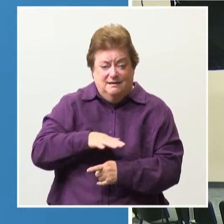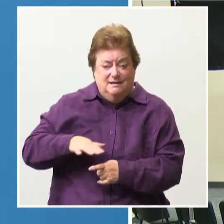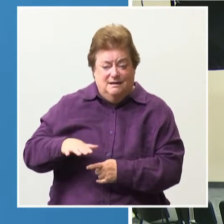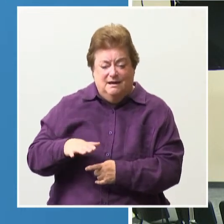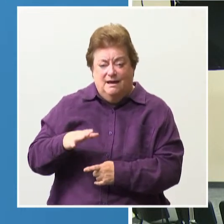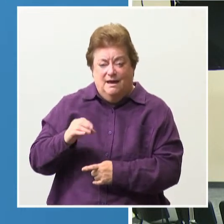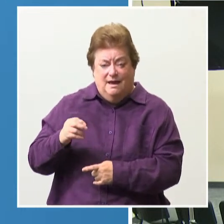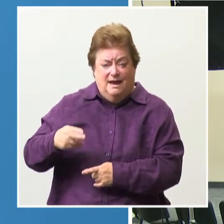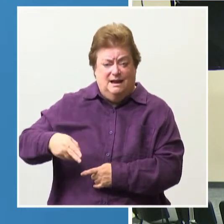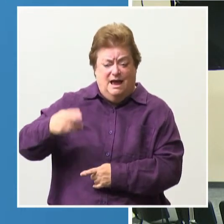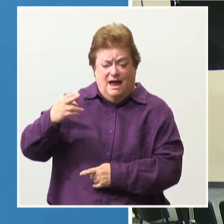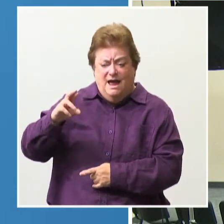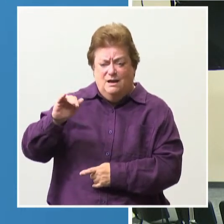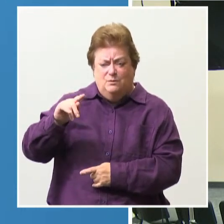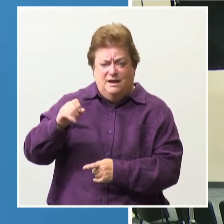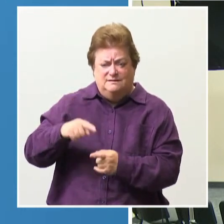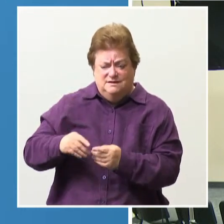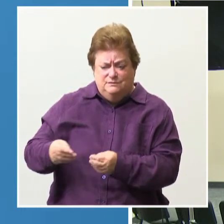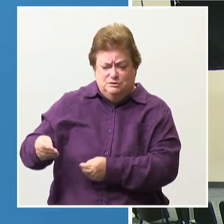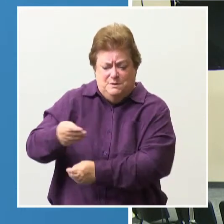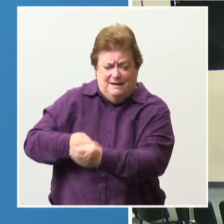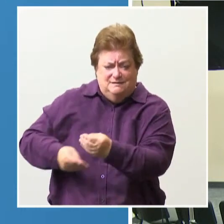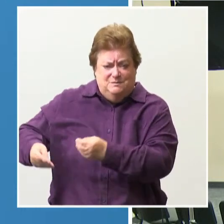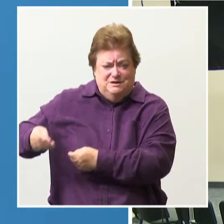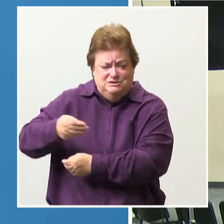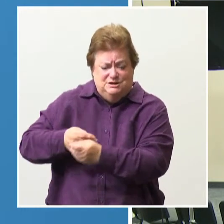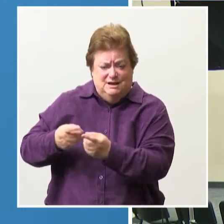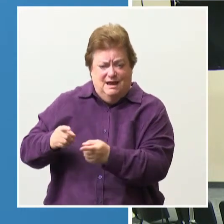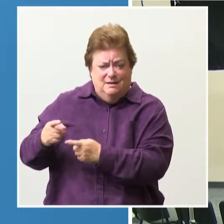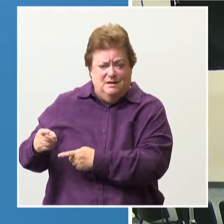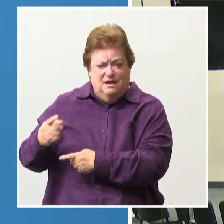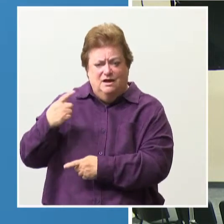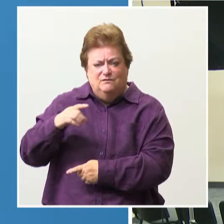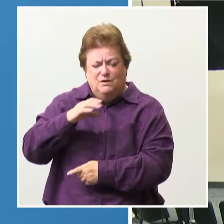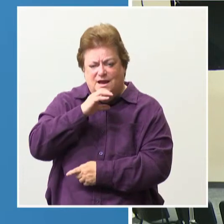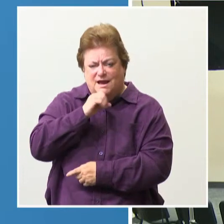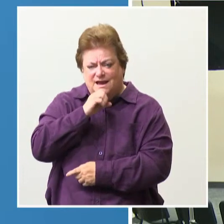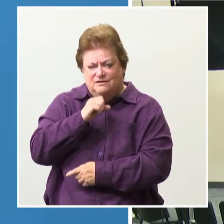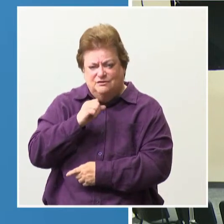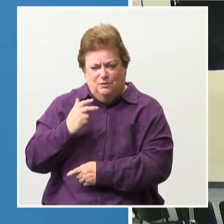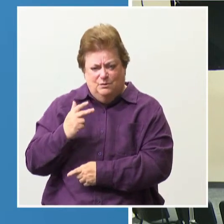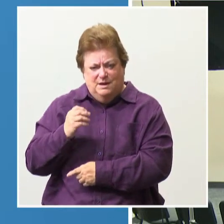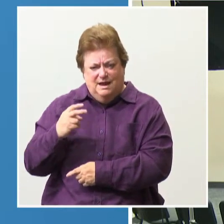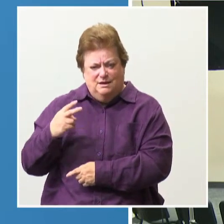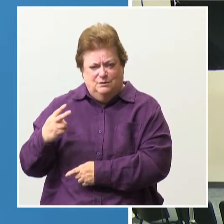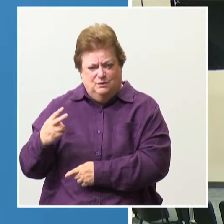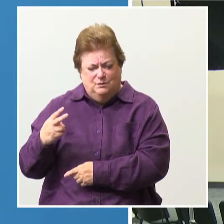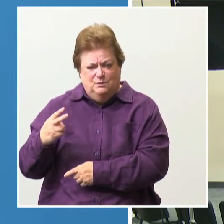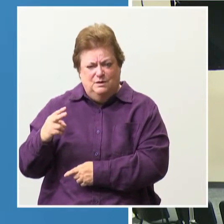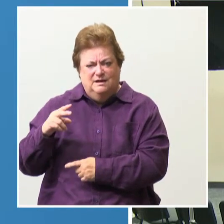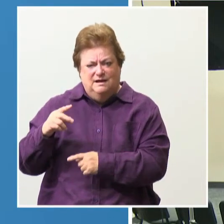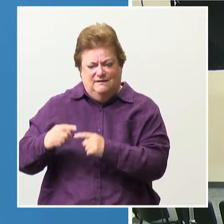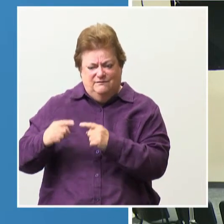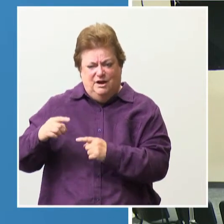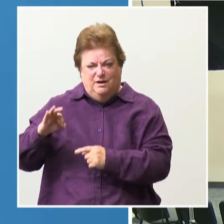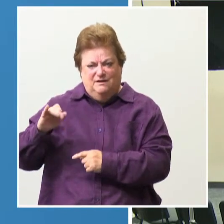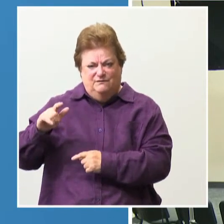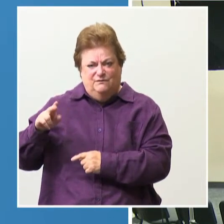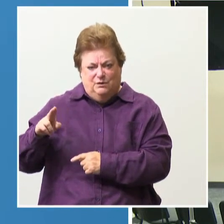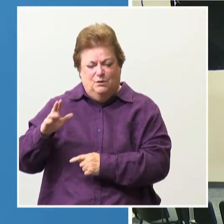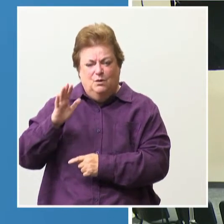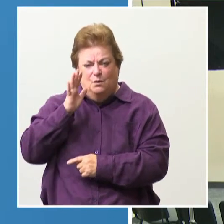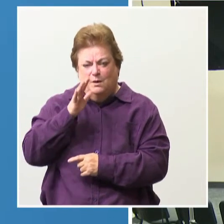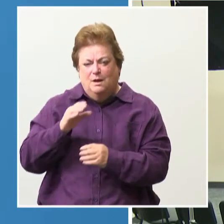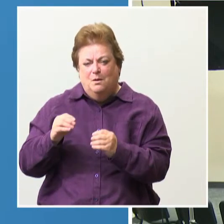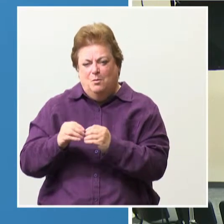even high rates of transmission. It looks like the H3N2 variant of influenza is going to be